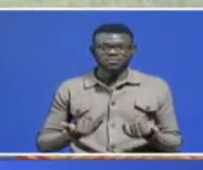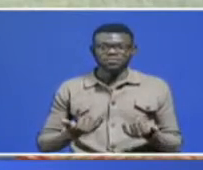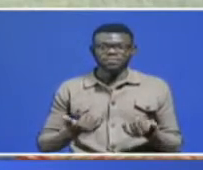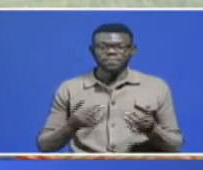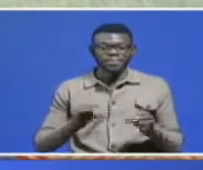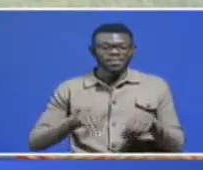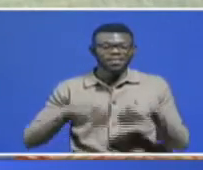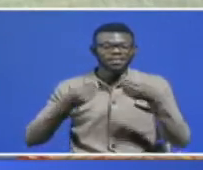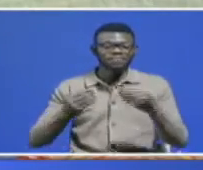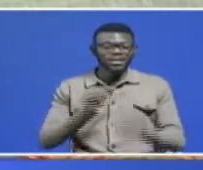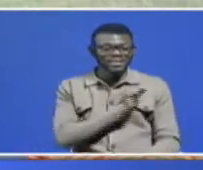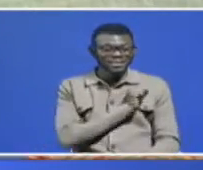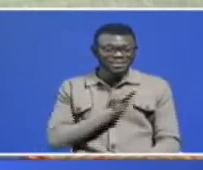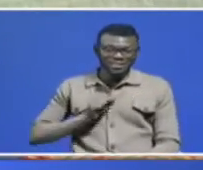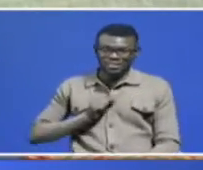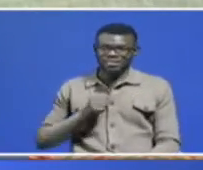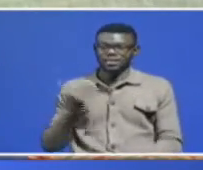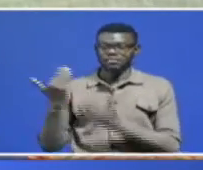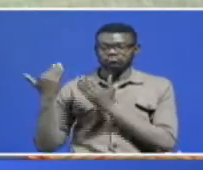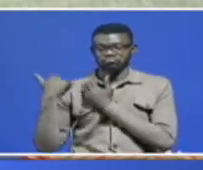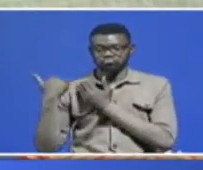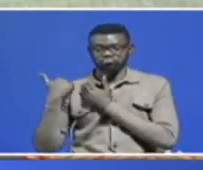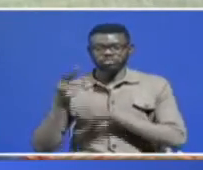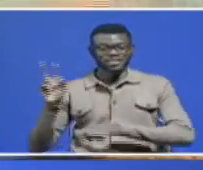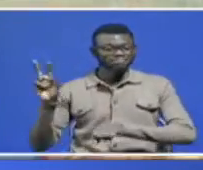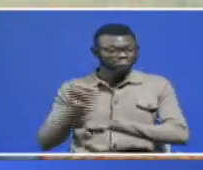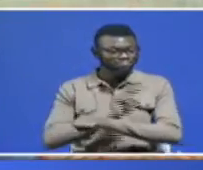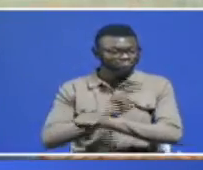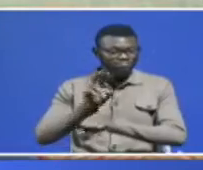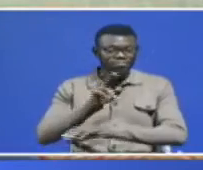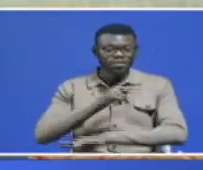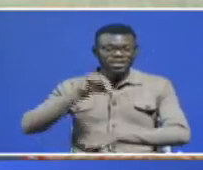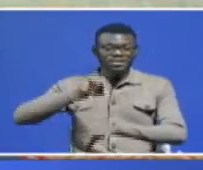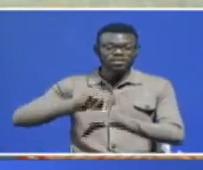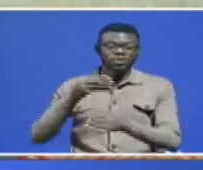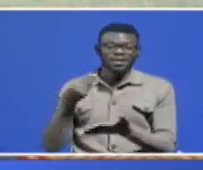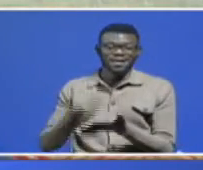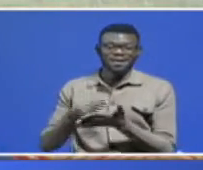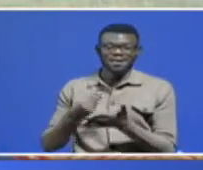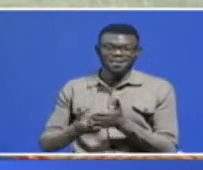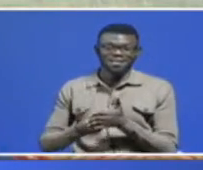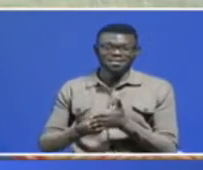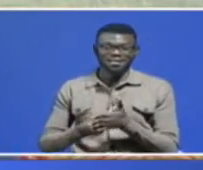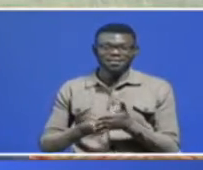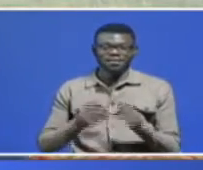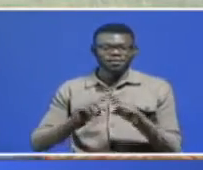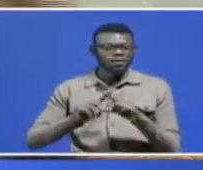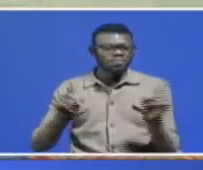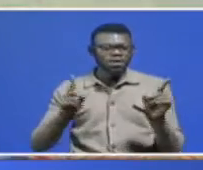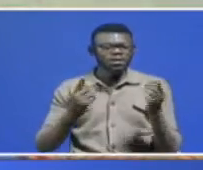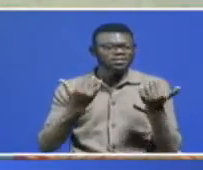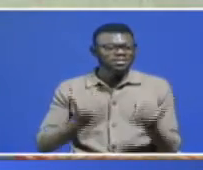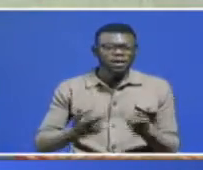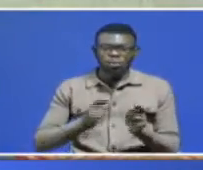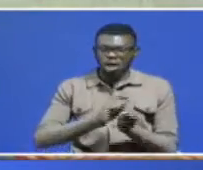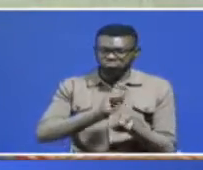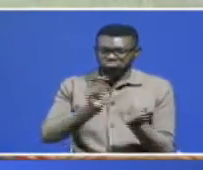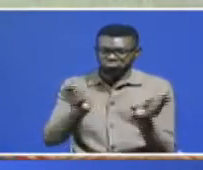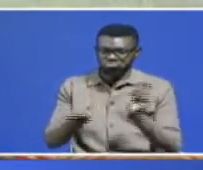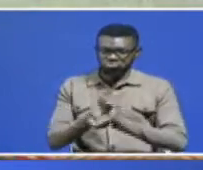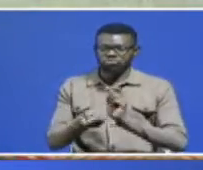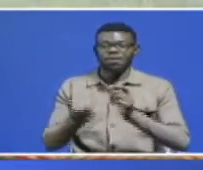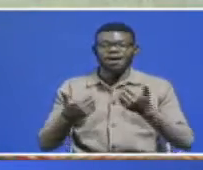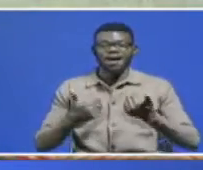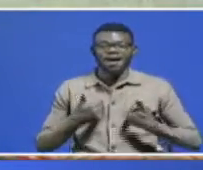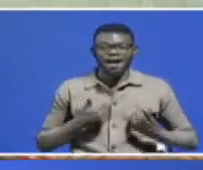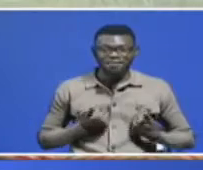Senate oversight only the national revenue that goes to the counties. But now the amendment is bringing in even the own source